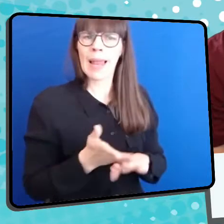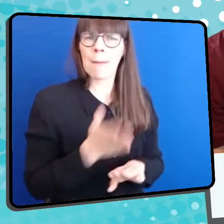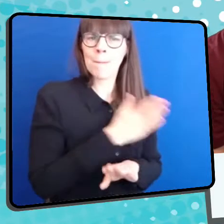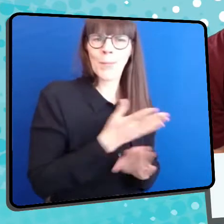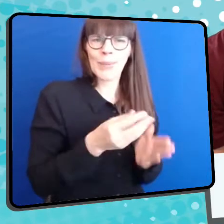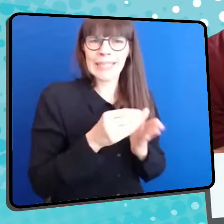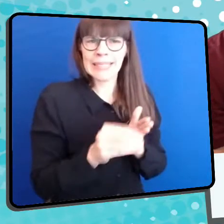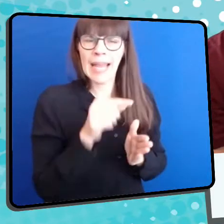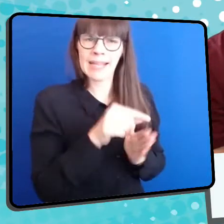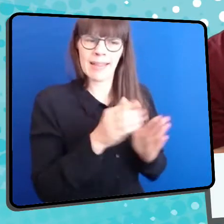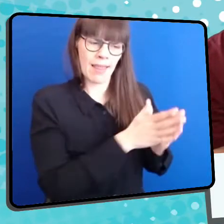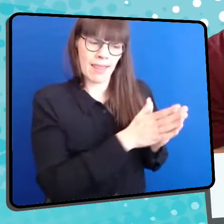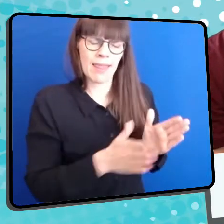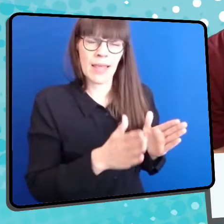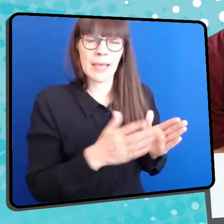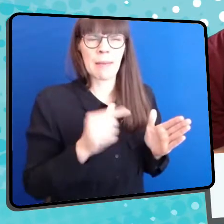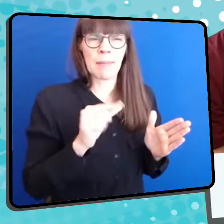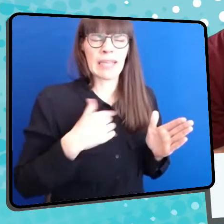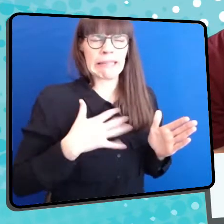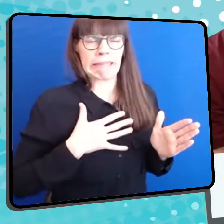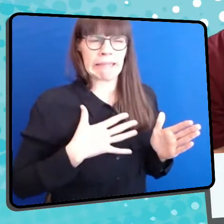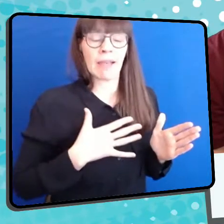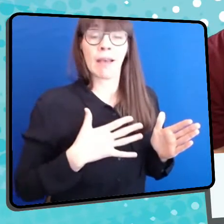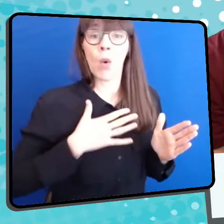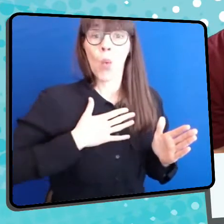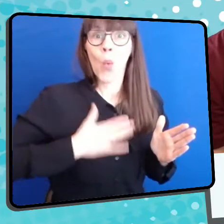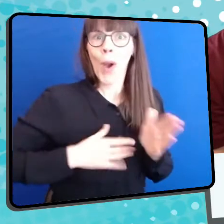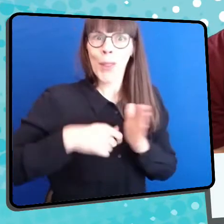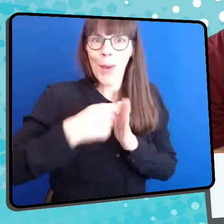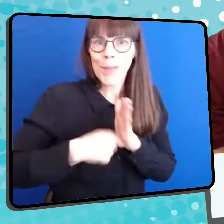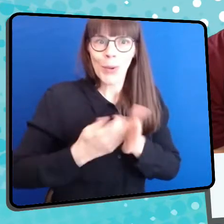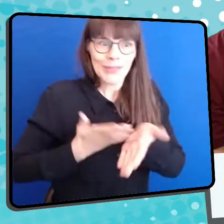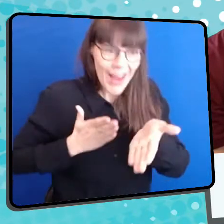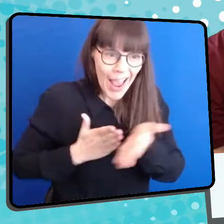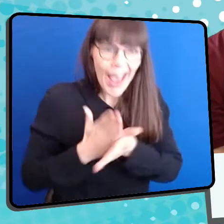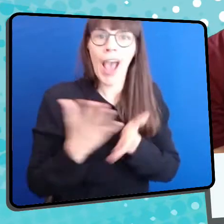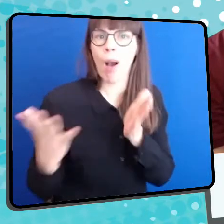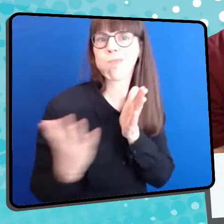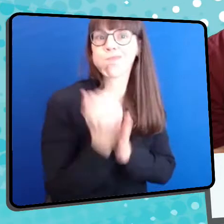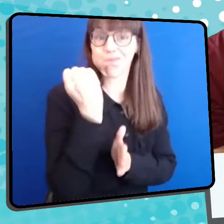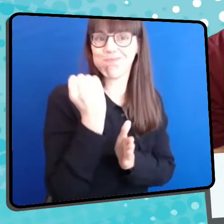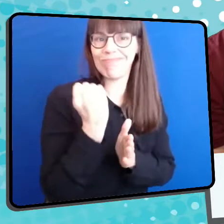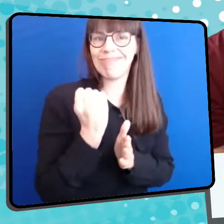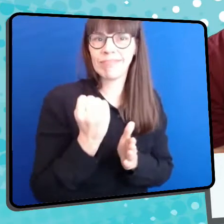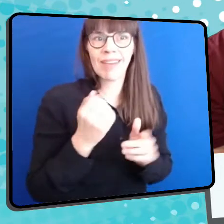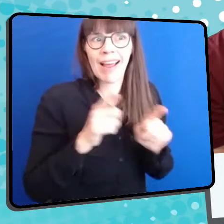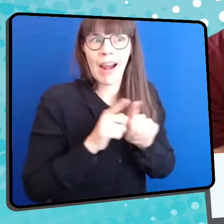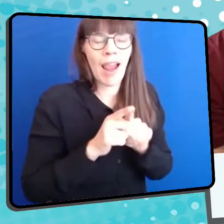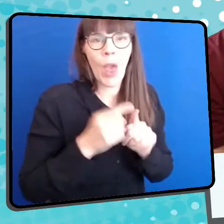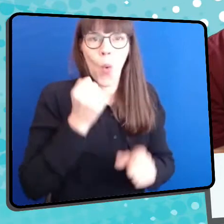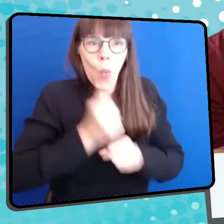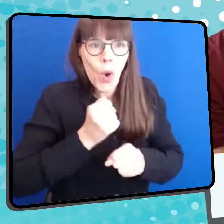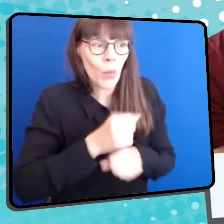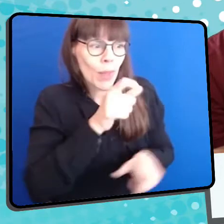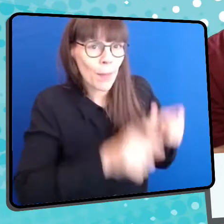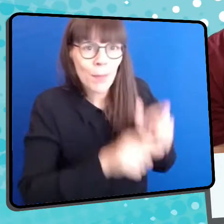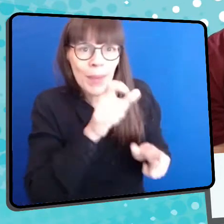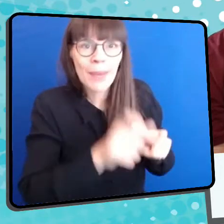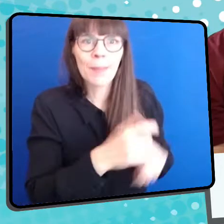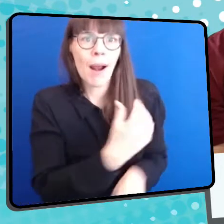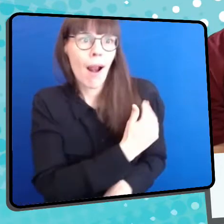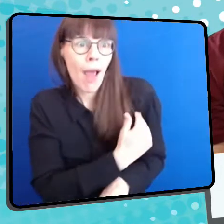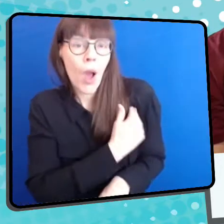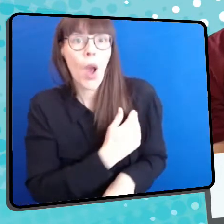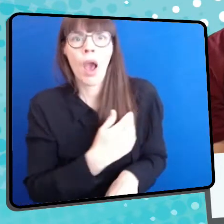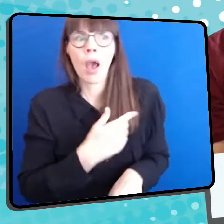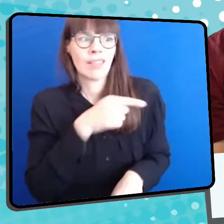just, you really want these projects to go through, right? Like this is all really, really amazing stuff that you're working with clients and like, oh my God, this is a really key